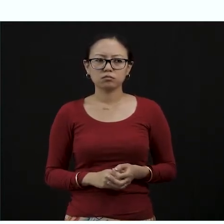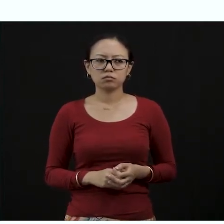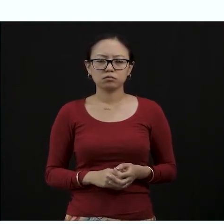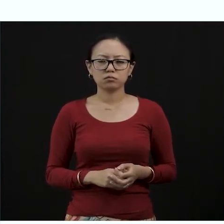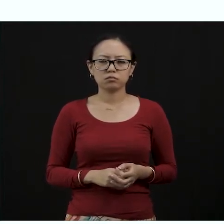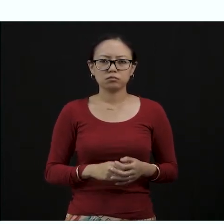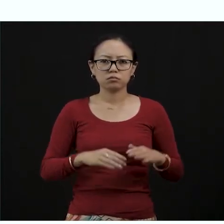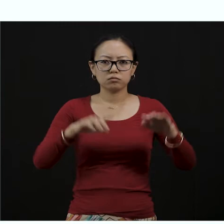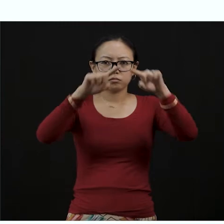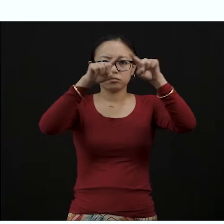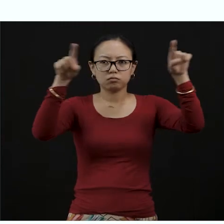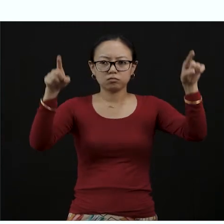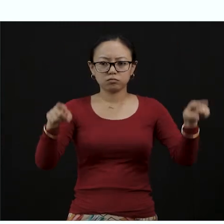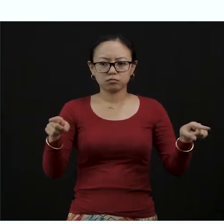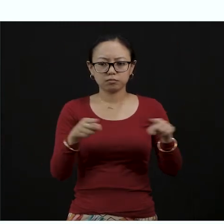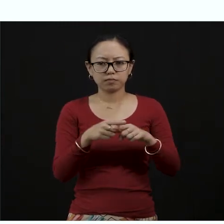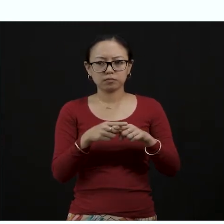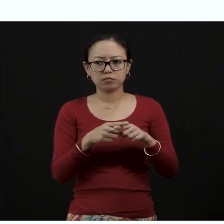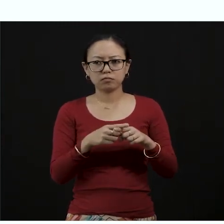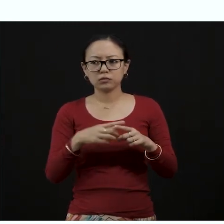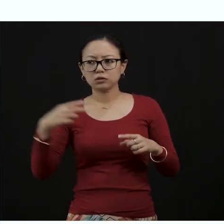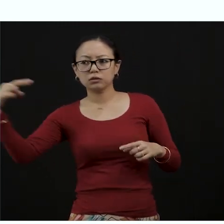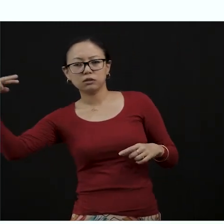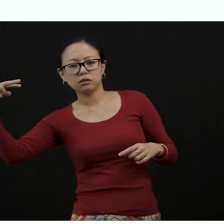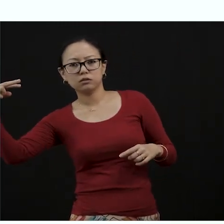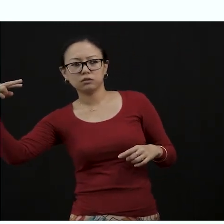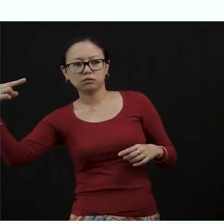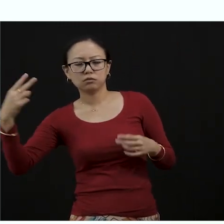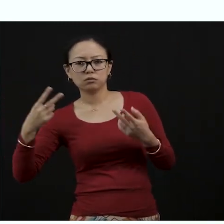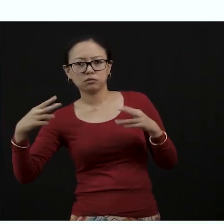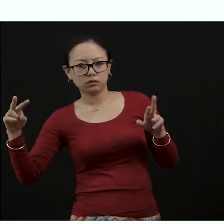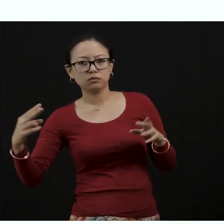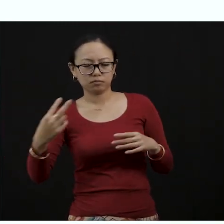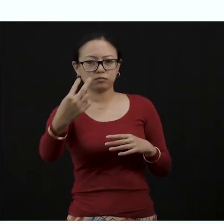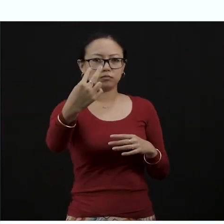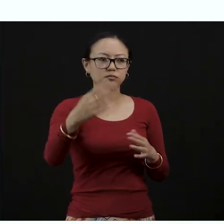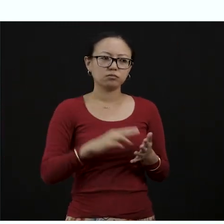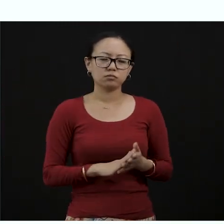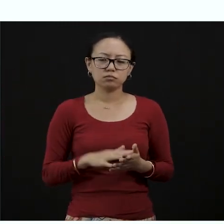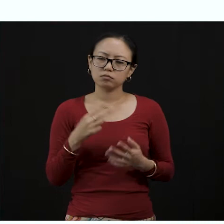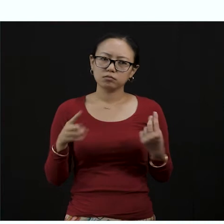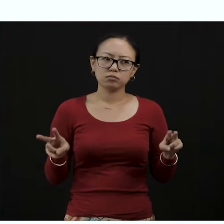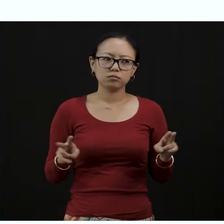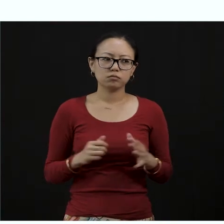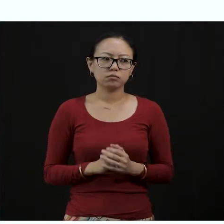when 2 faces meet are called the edges. I will show you an example later.